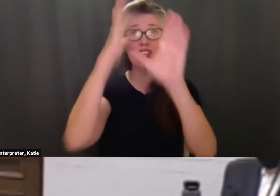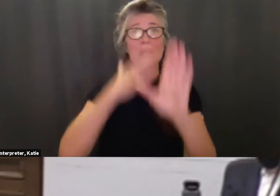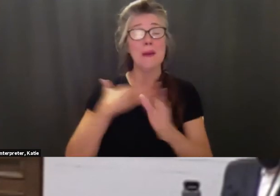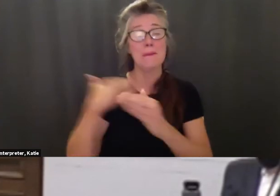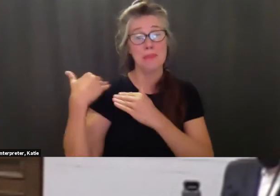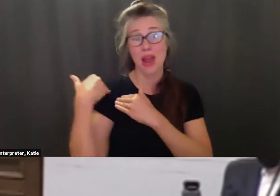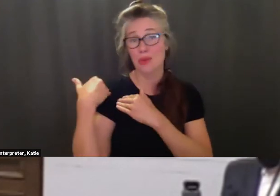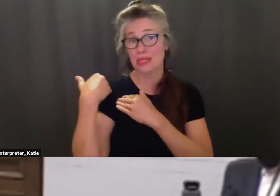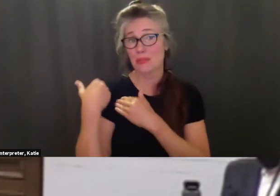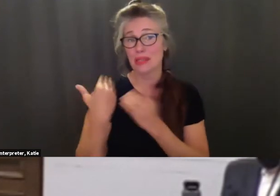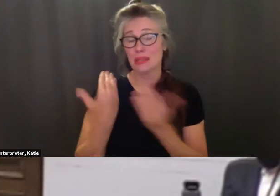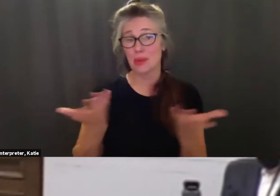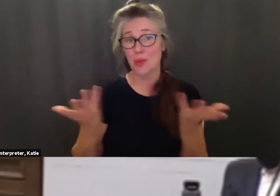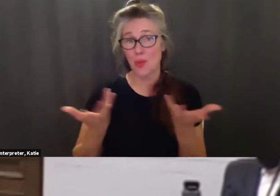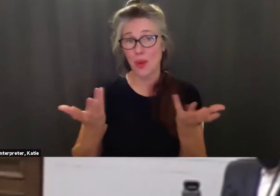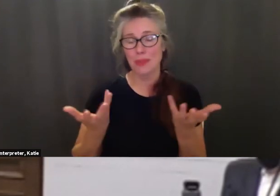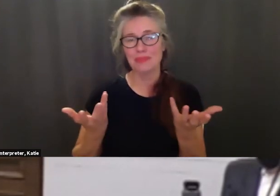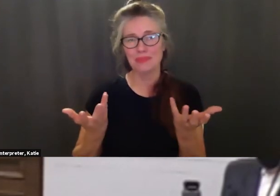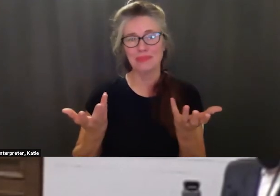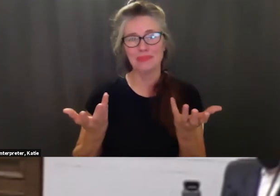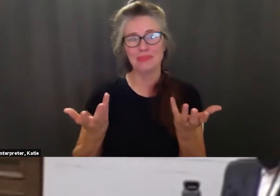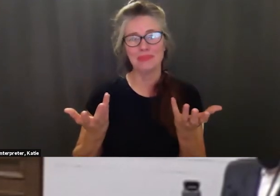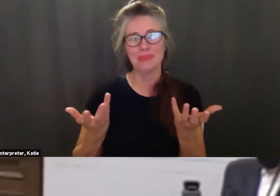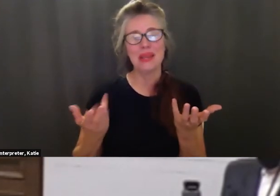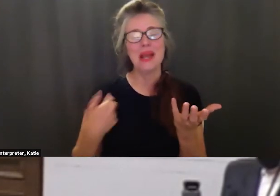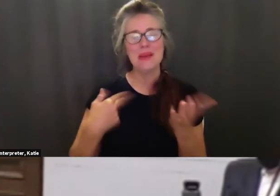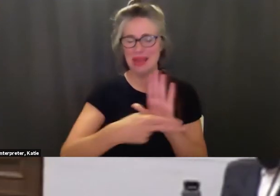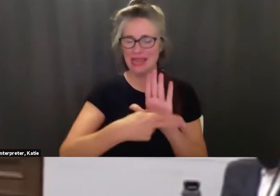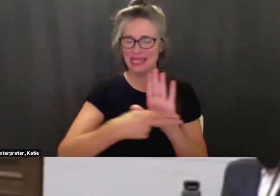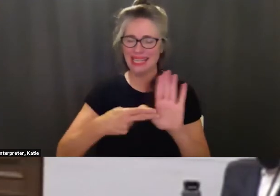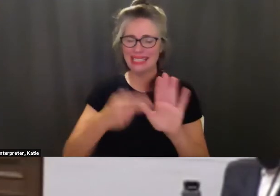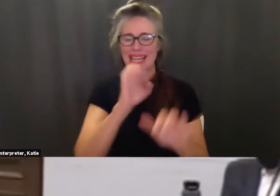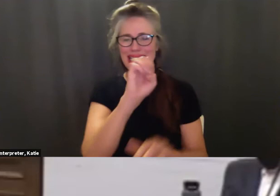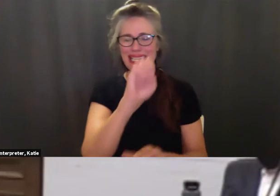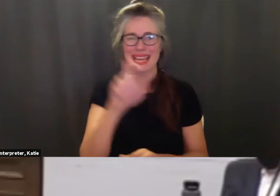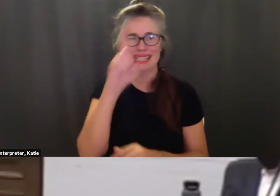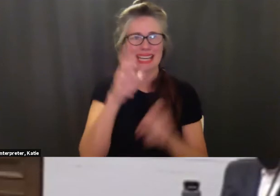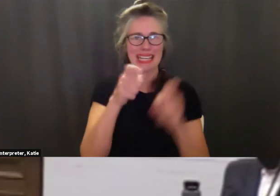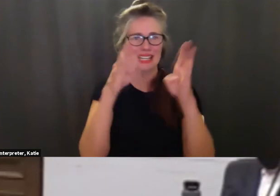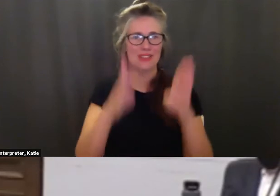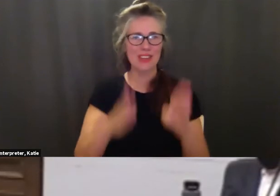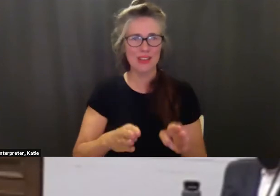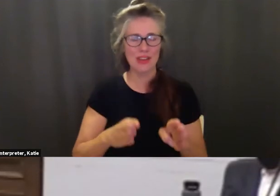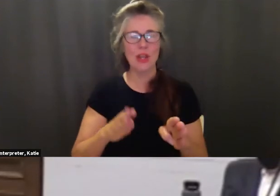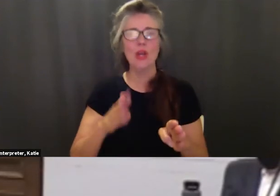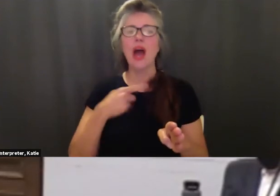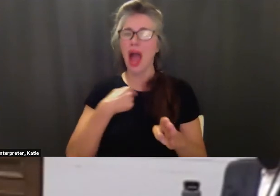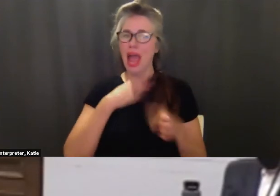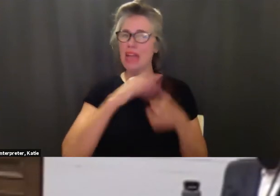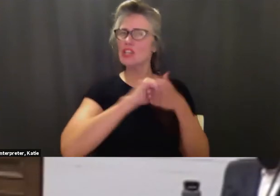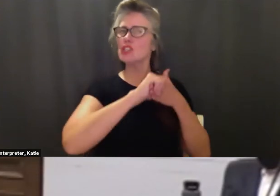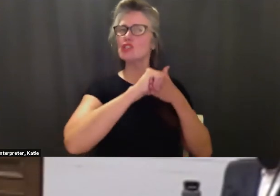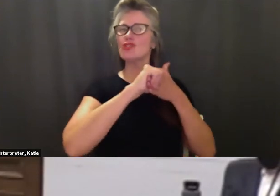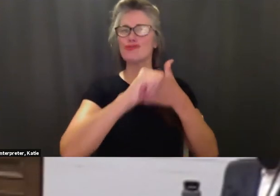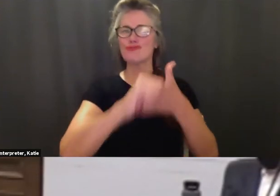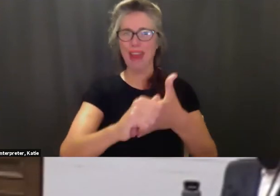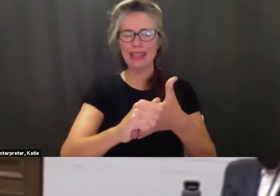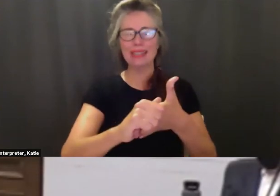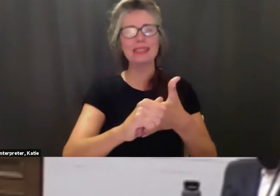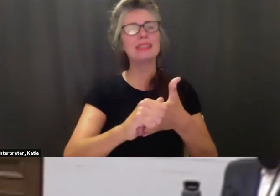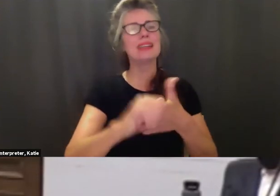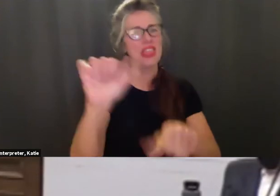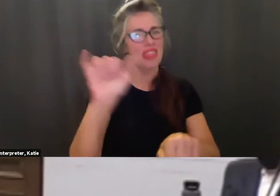of this is as my title says, executive director, to direct the